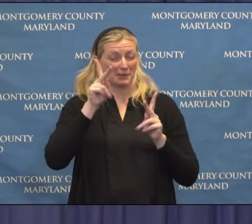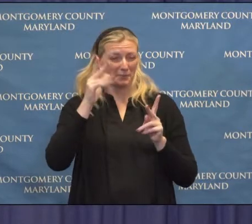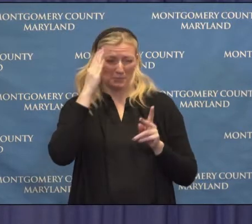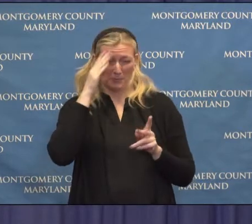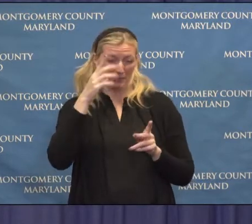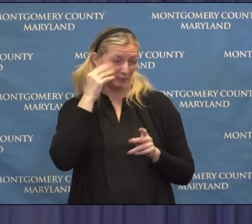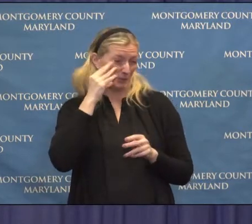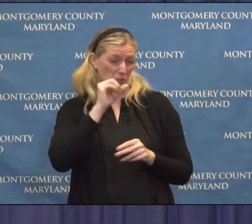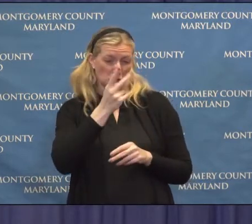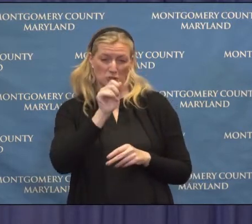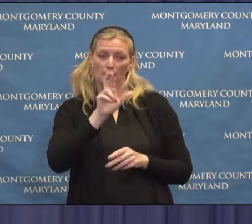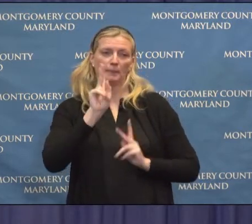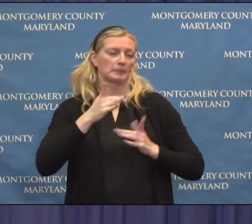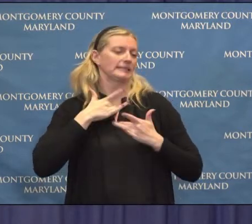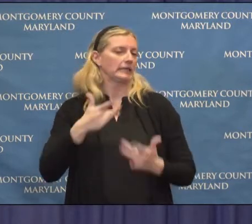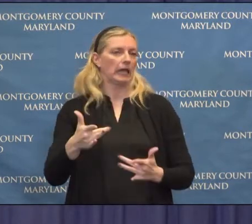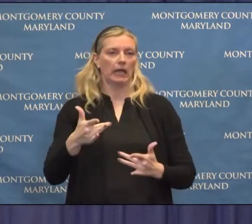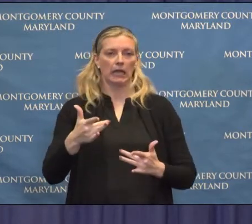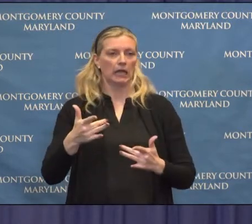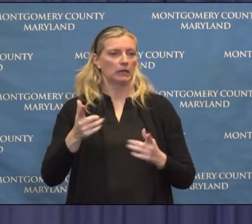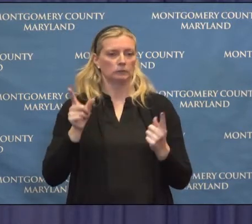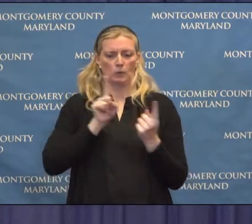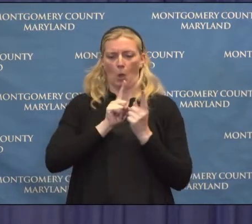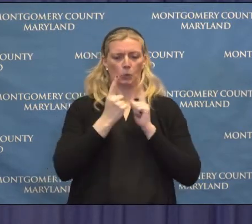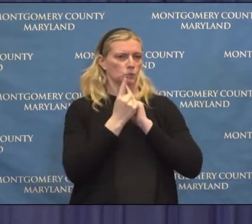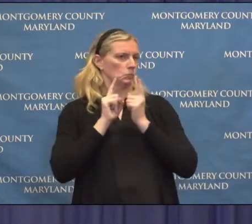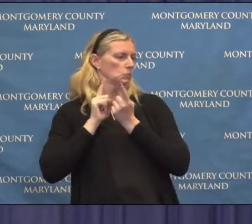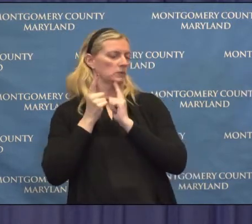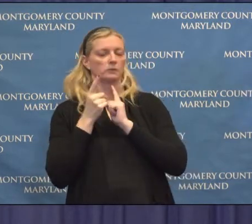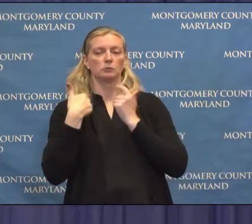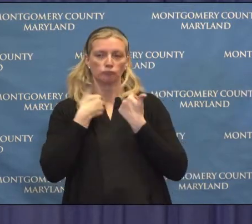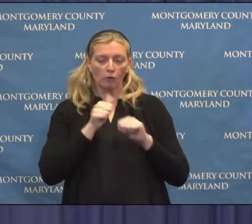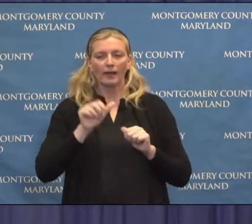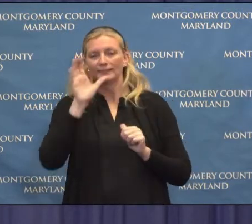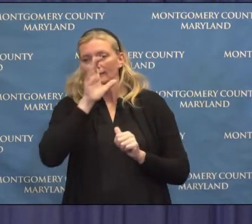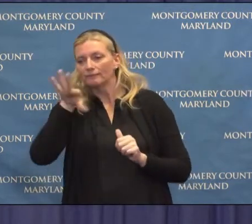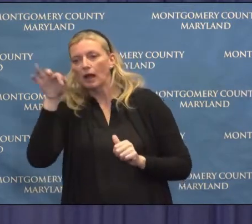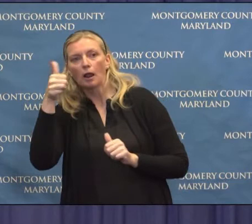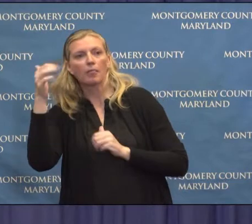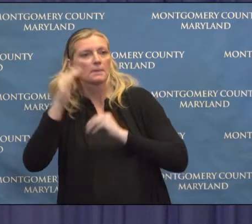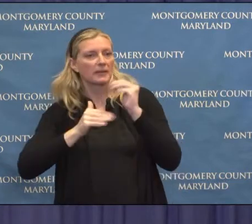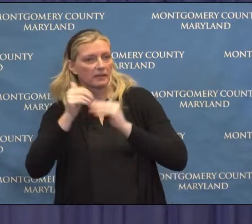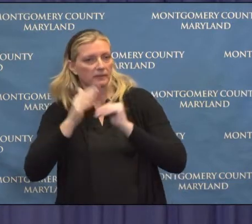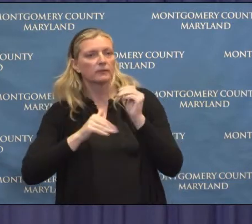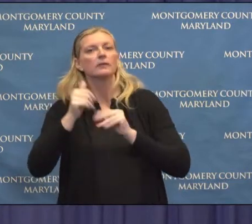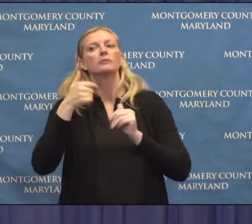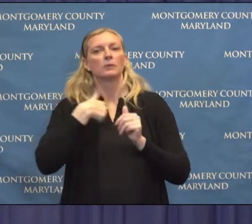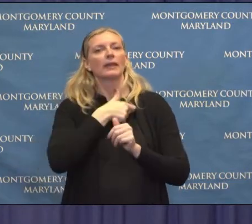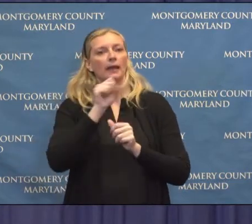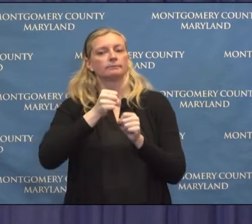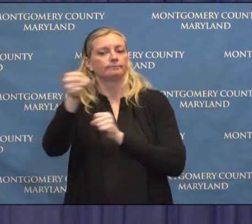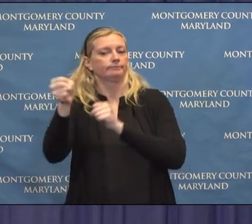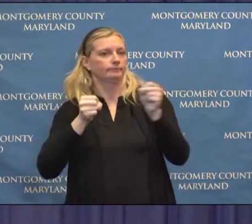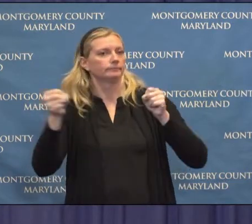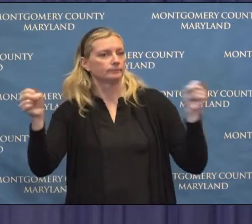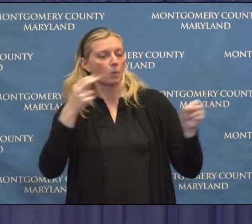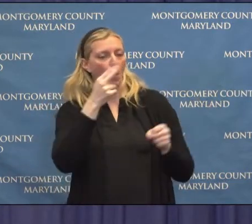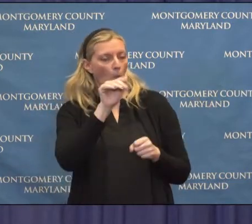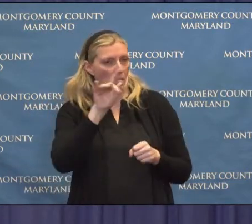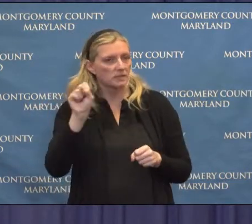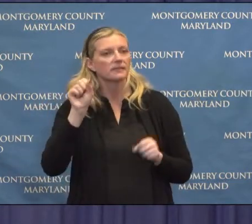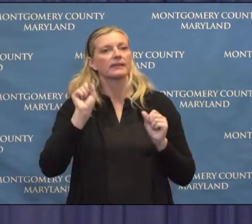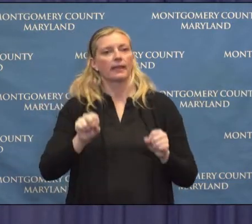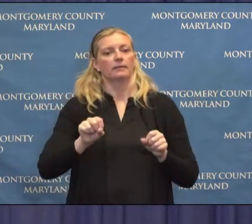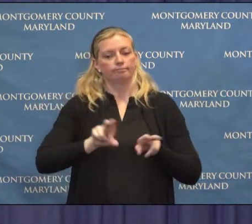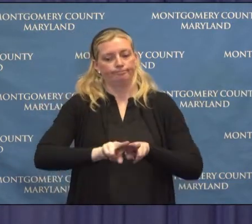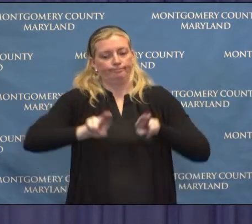together. So we are using these other facilities to house some of the homeless so we can create more space between people in their beds, and